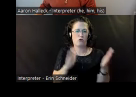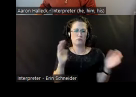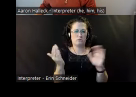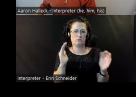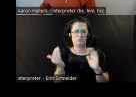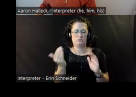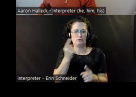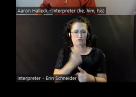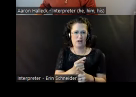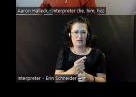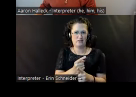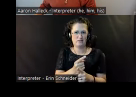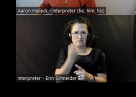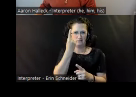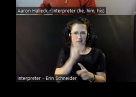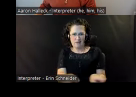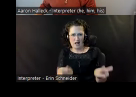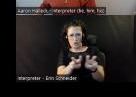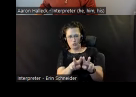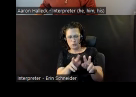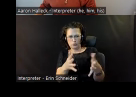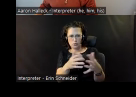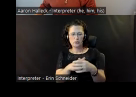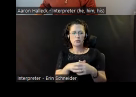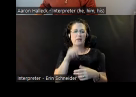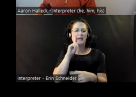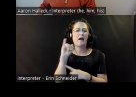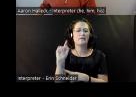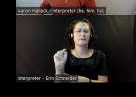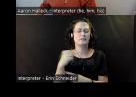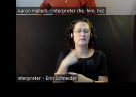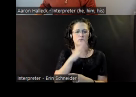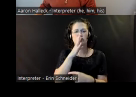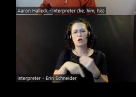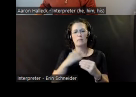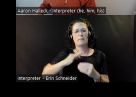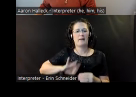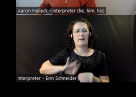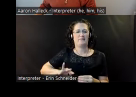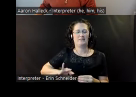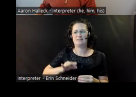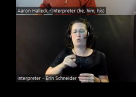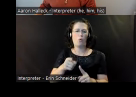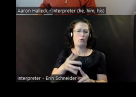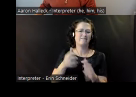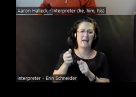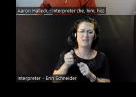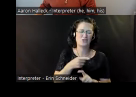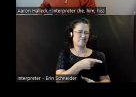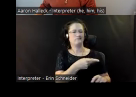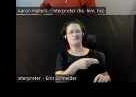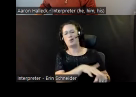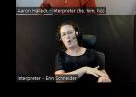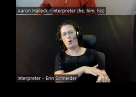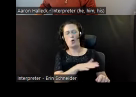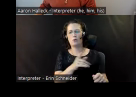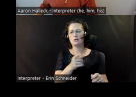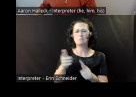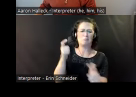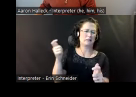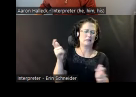the value. So I think in IT, we can talk a lot of times about benefits. It's faster this, it's slower this, it's smaller, so on and so